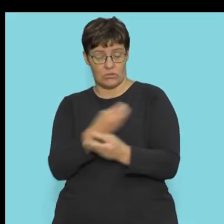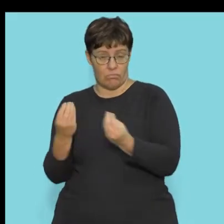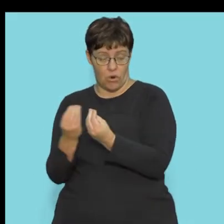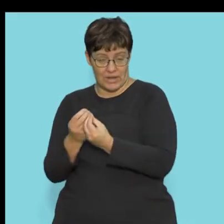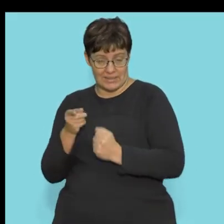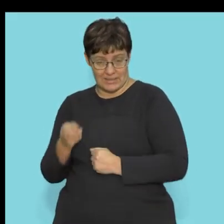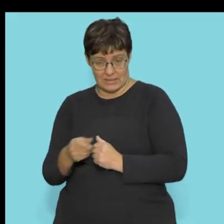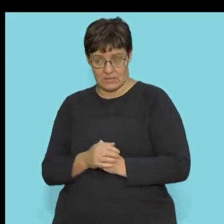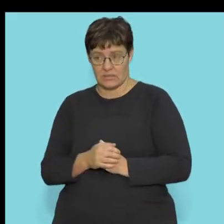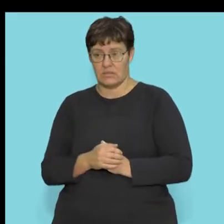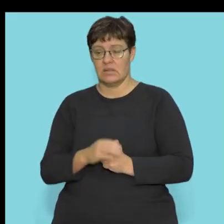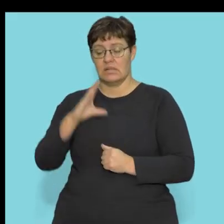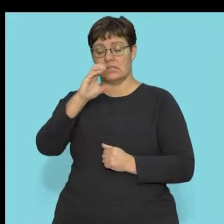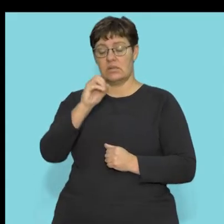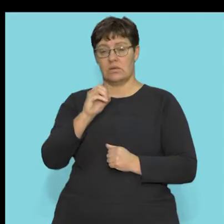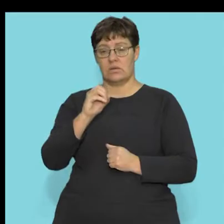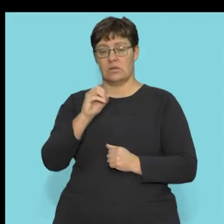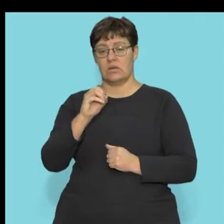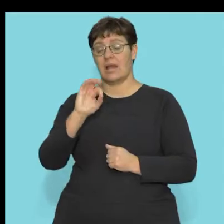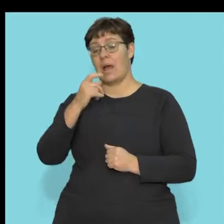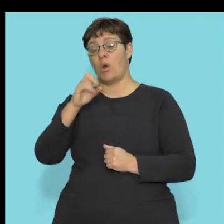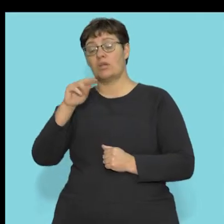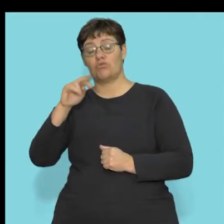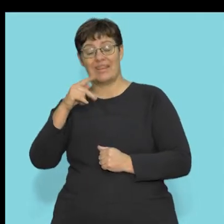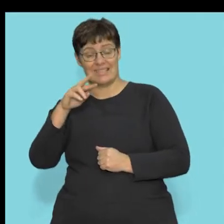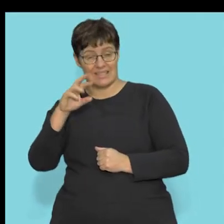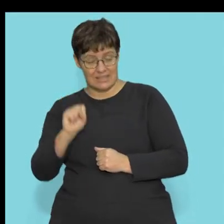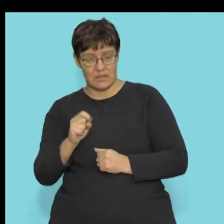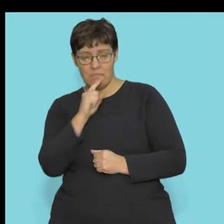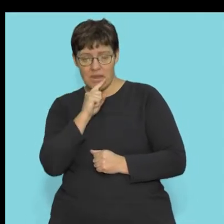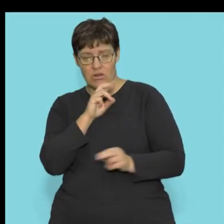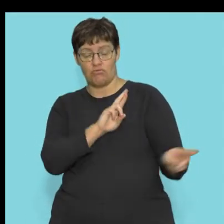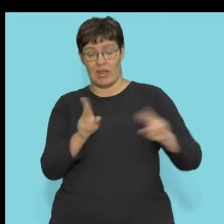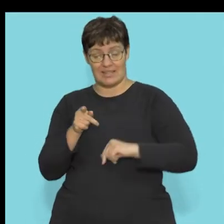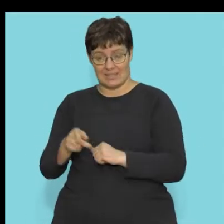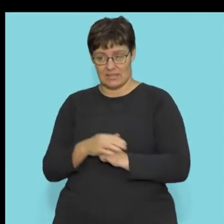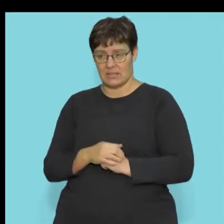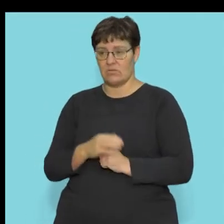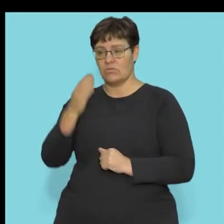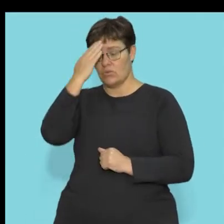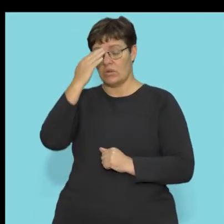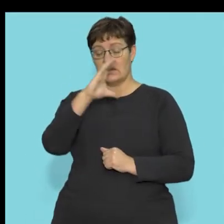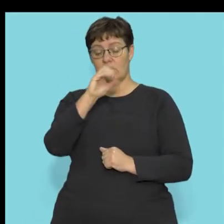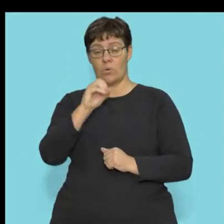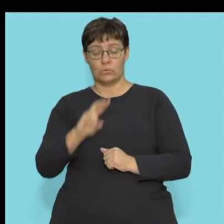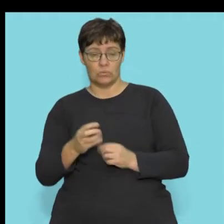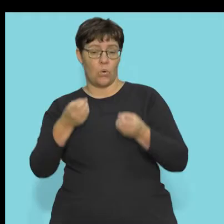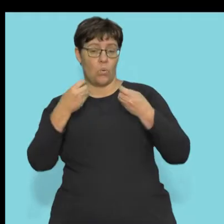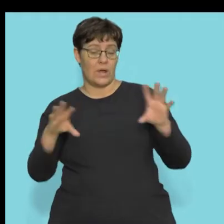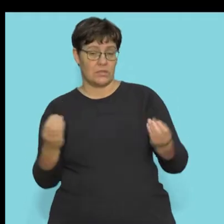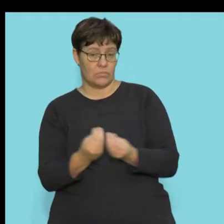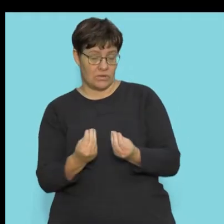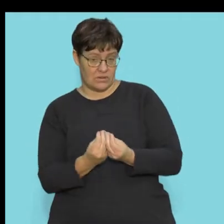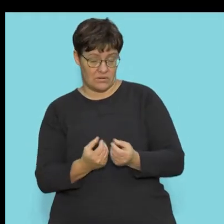product, carbohydrates are needed as the reactant, we know that carbon dioxide is a waste